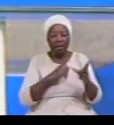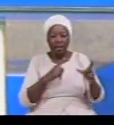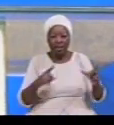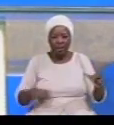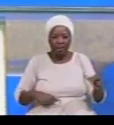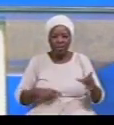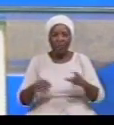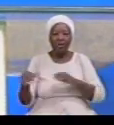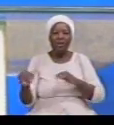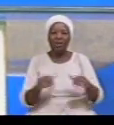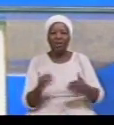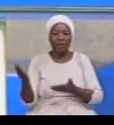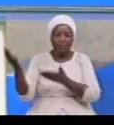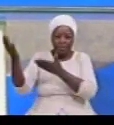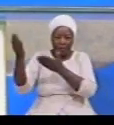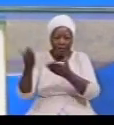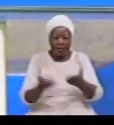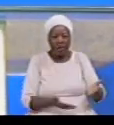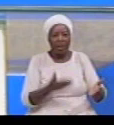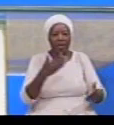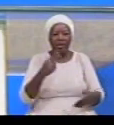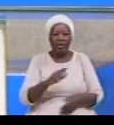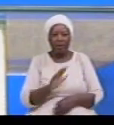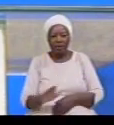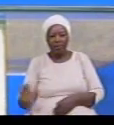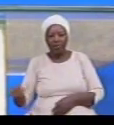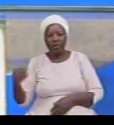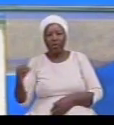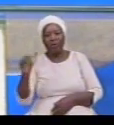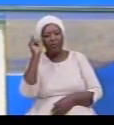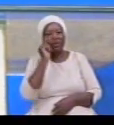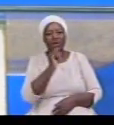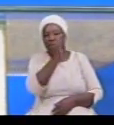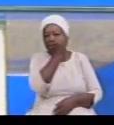did bring the children of Israel